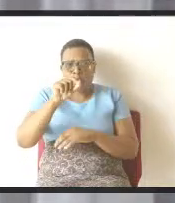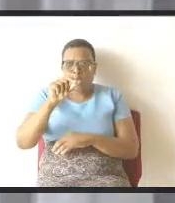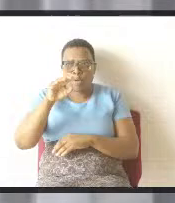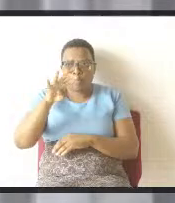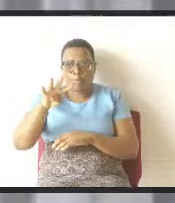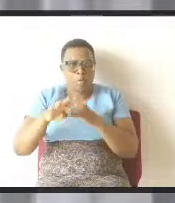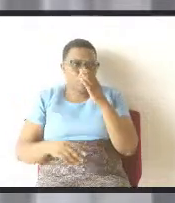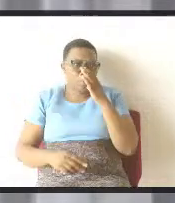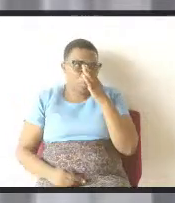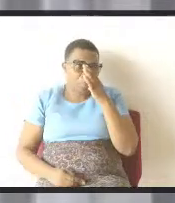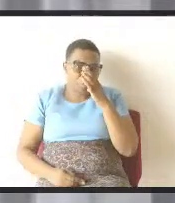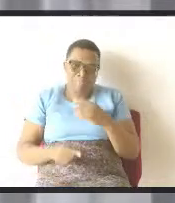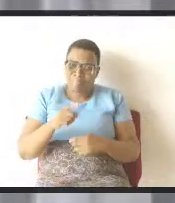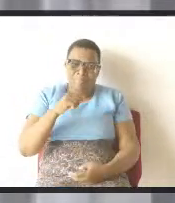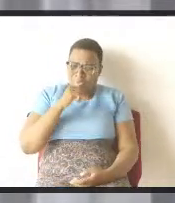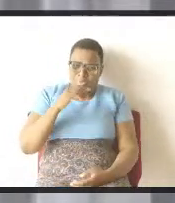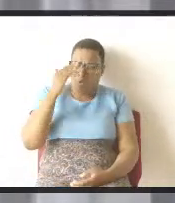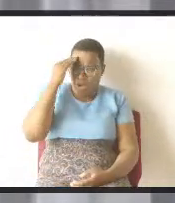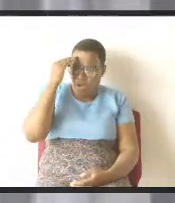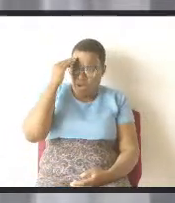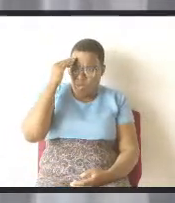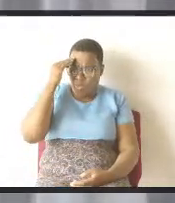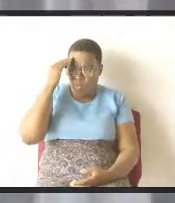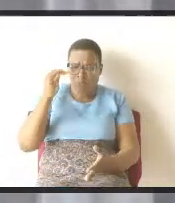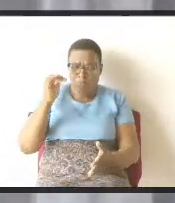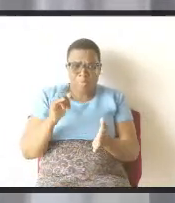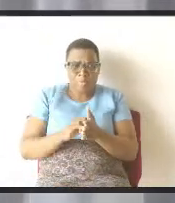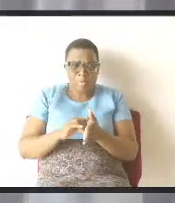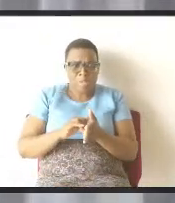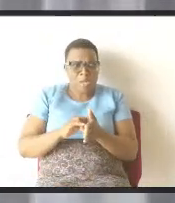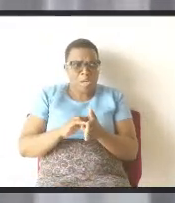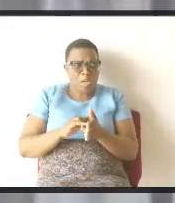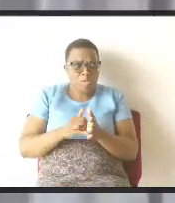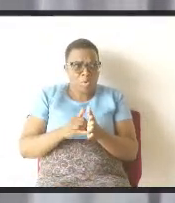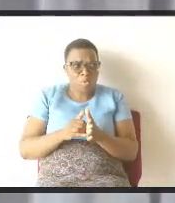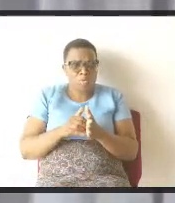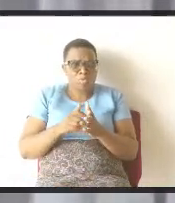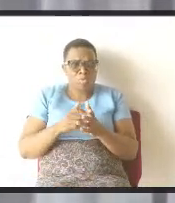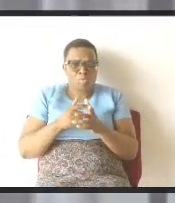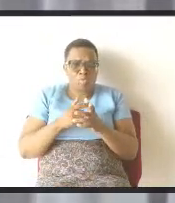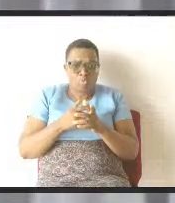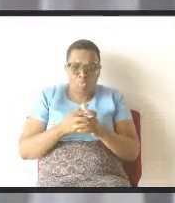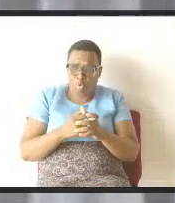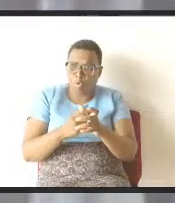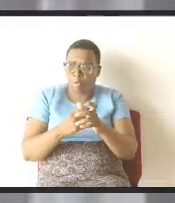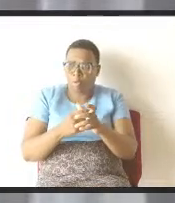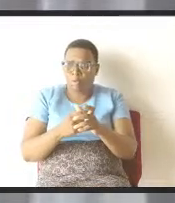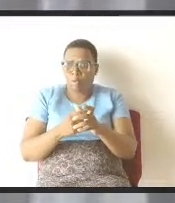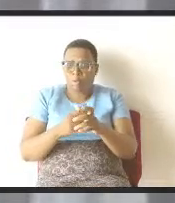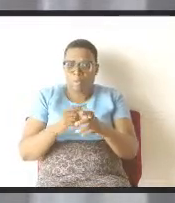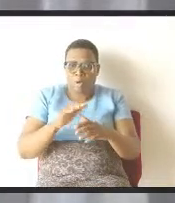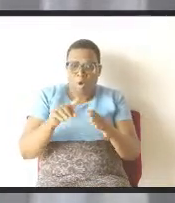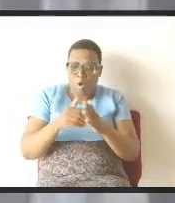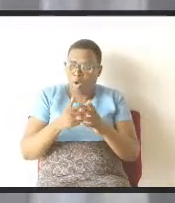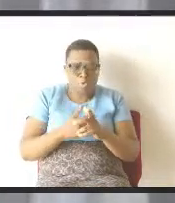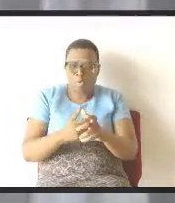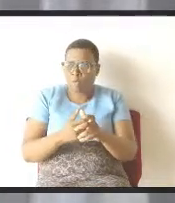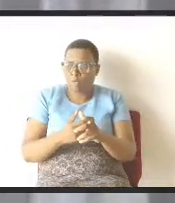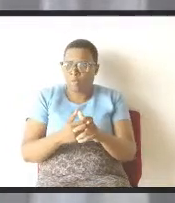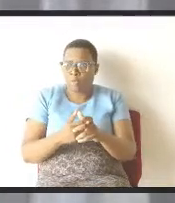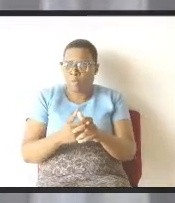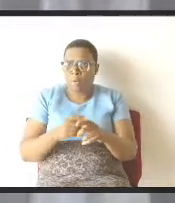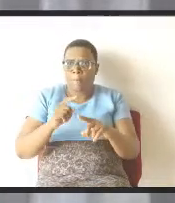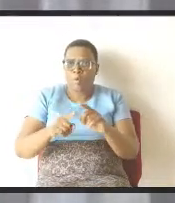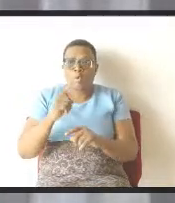"Do you not know that those who run in a race run all, but only